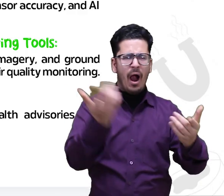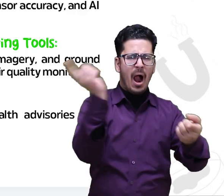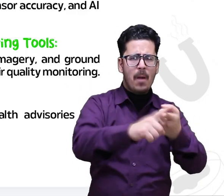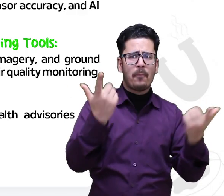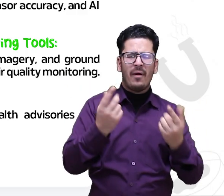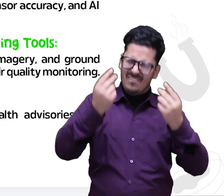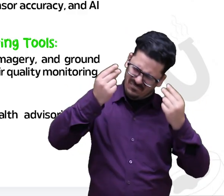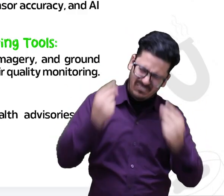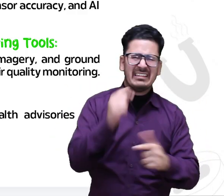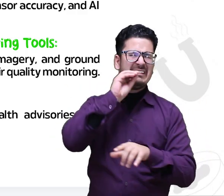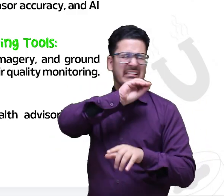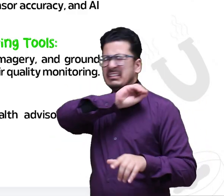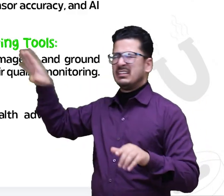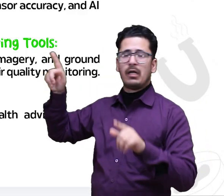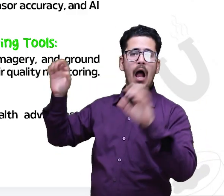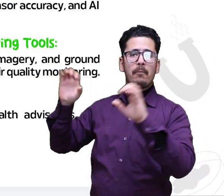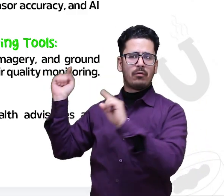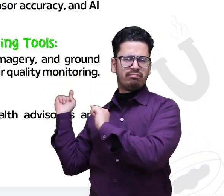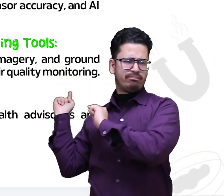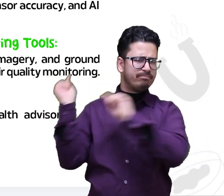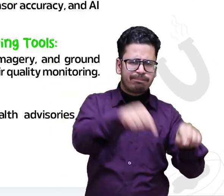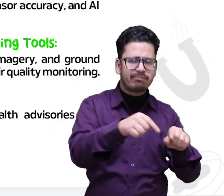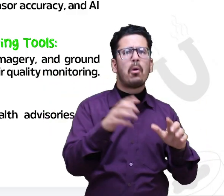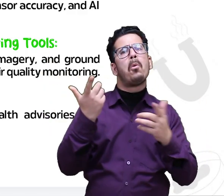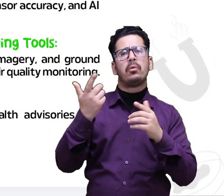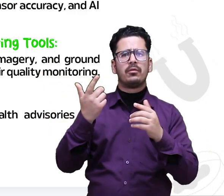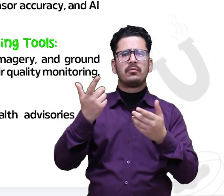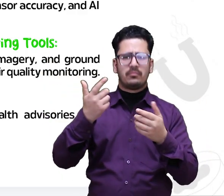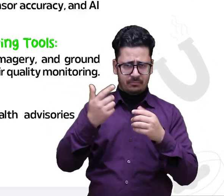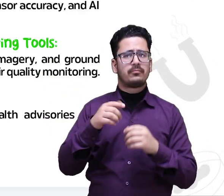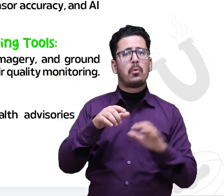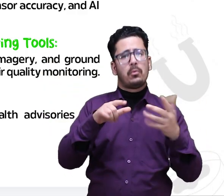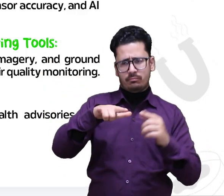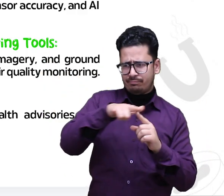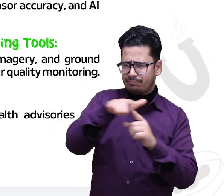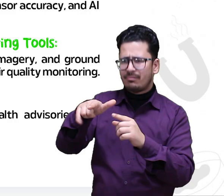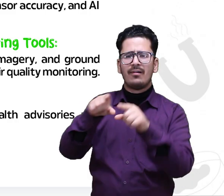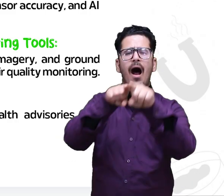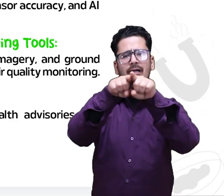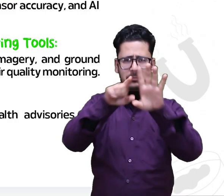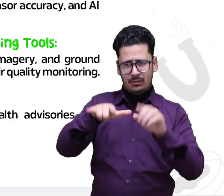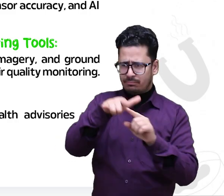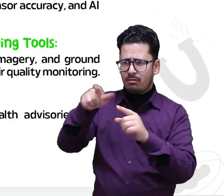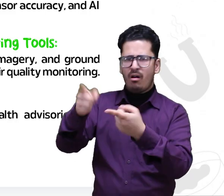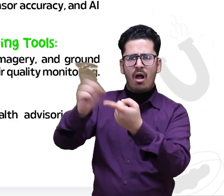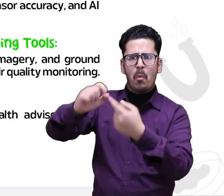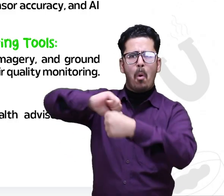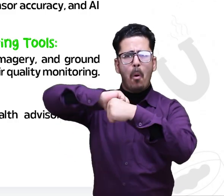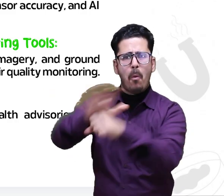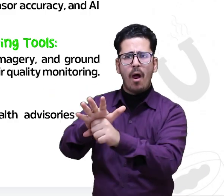Finally, drone data can support public health applications. By analyzing air pollution